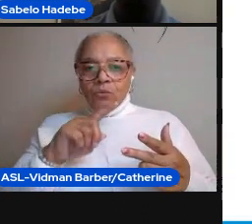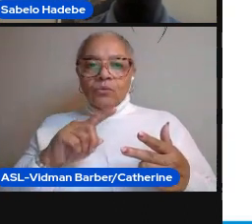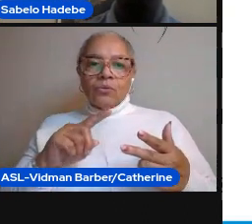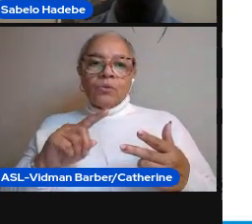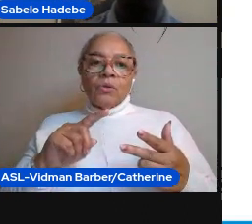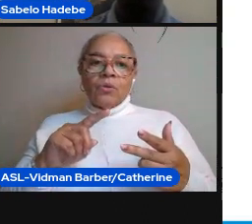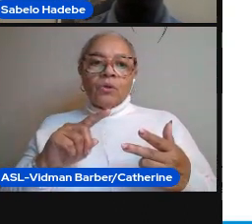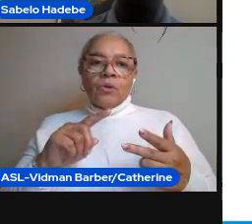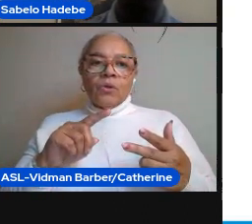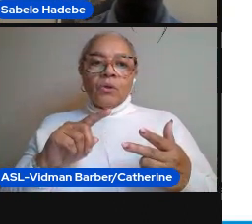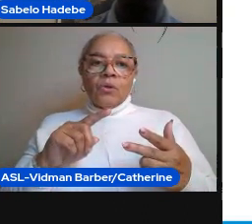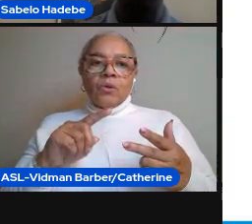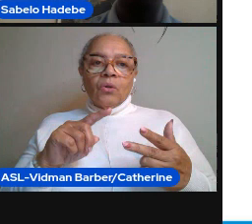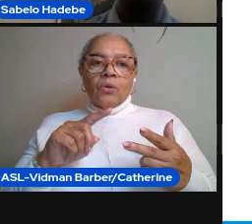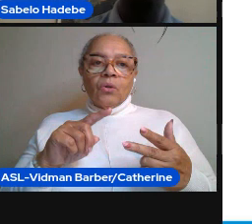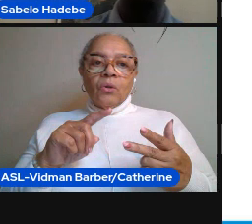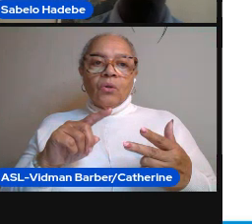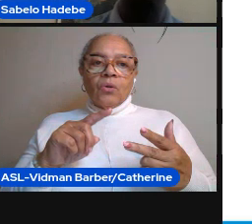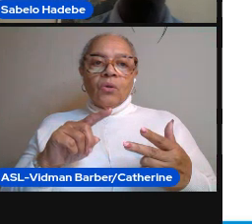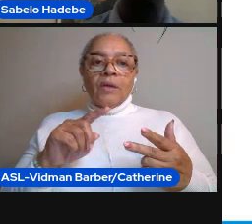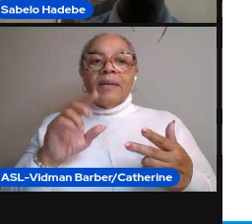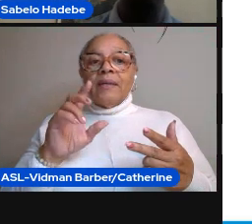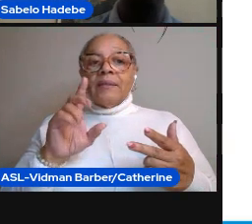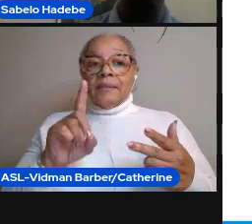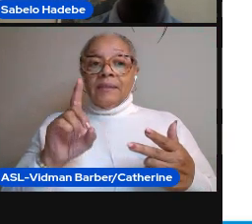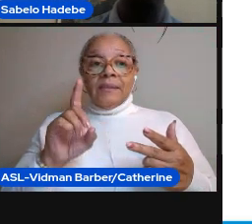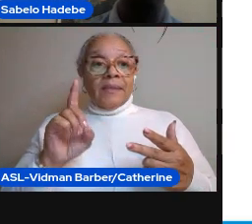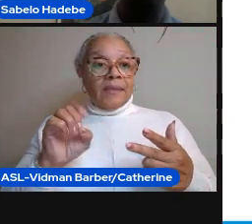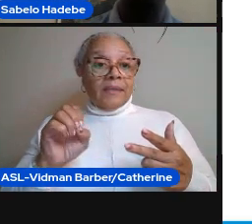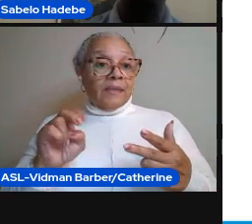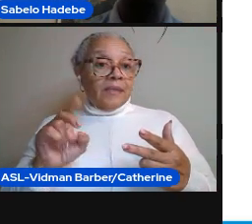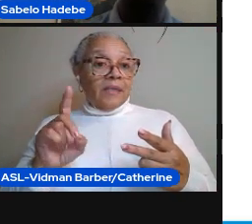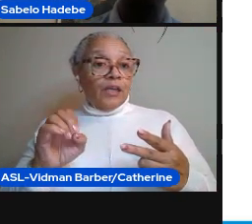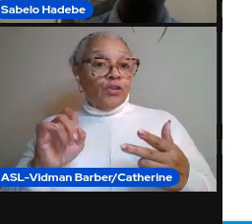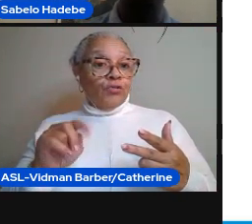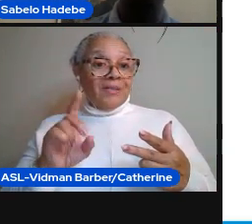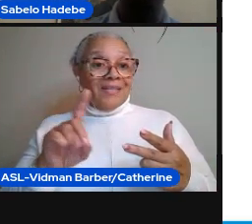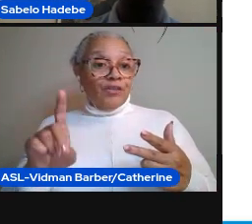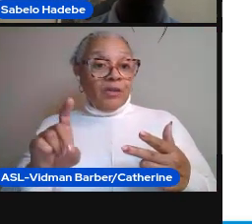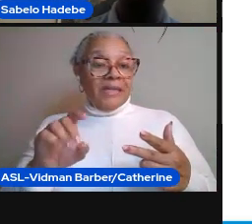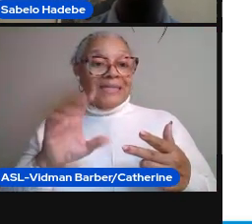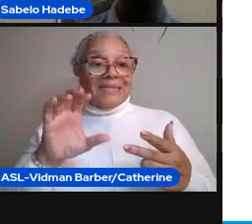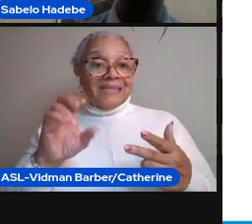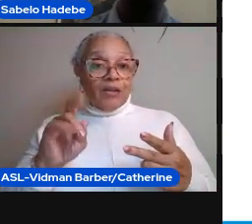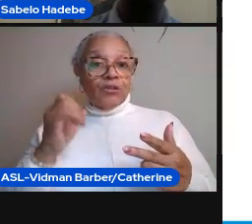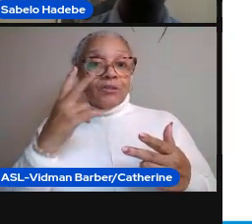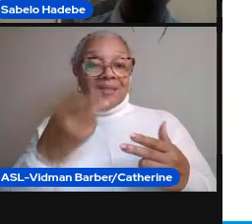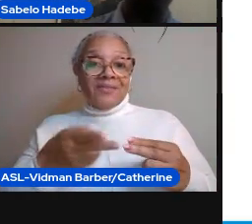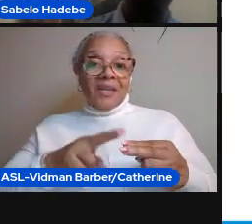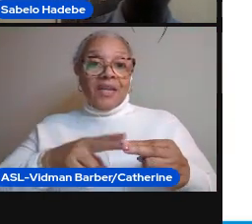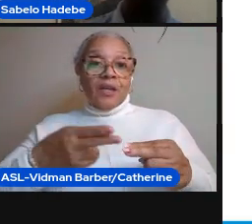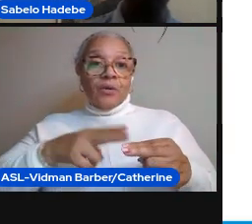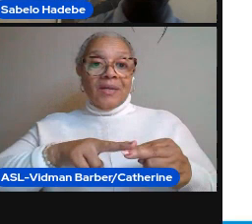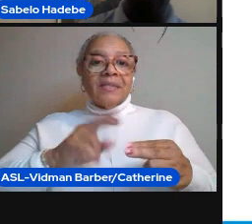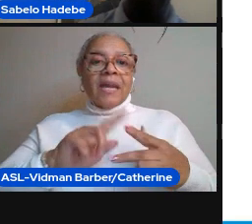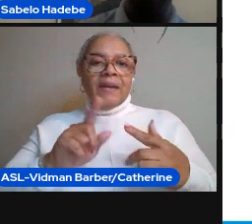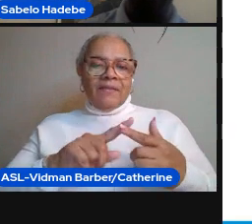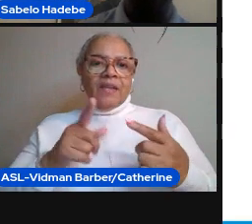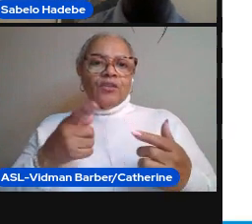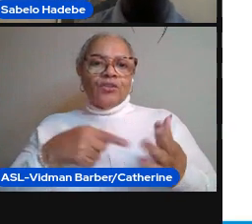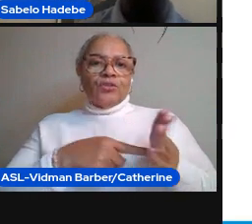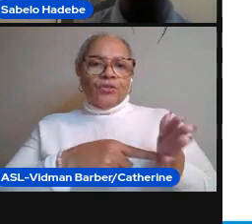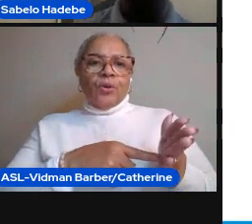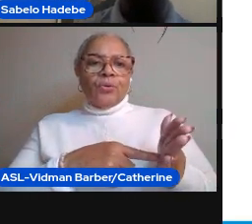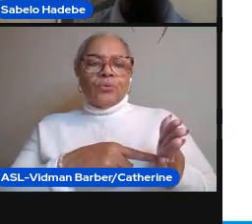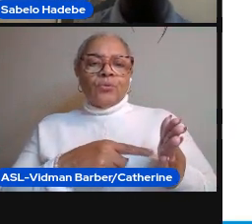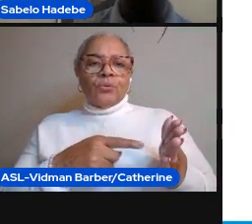knockout dendritic cells, so you can see that you still have this increase in eosinophils, which confirms that,